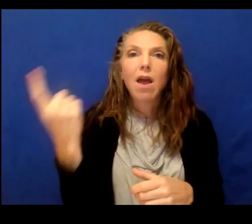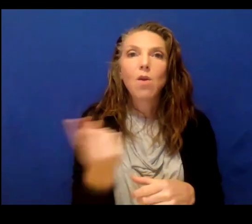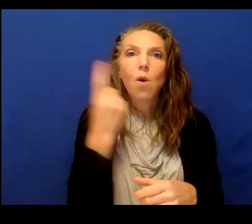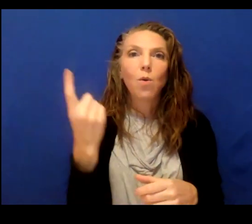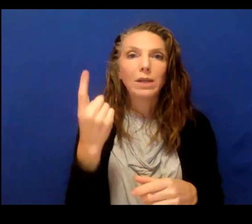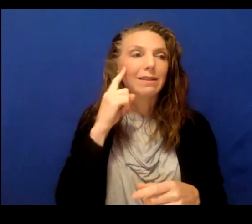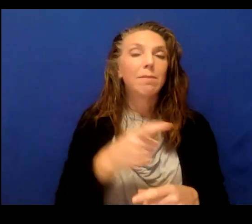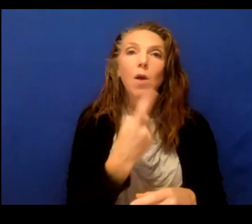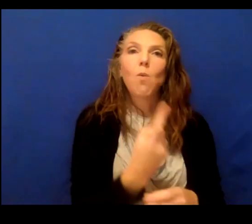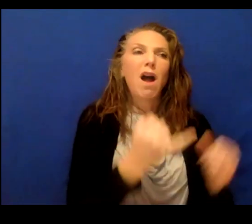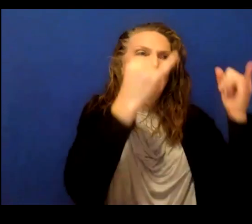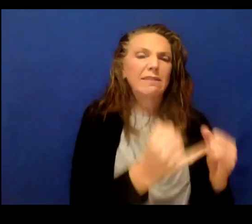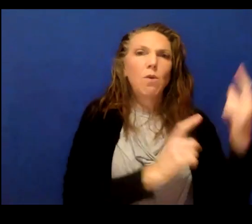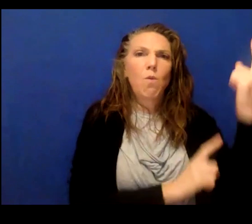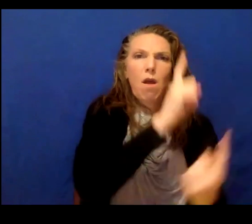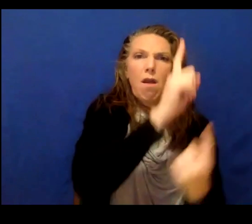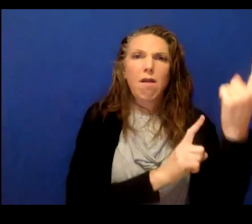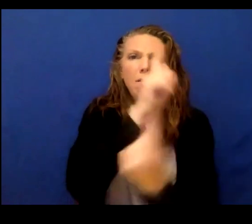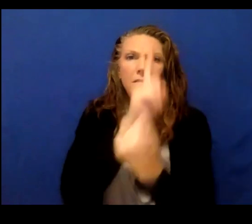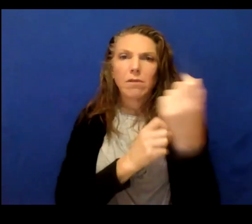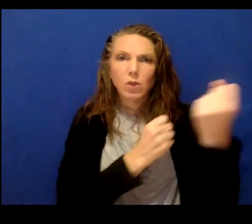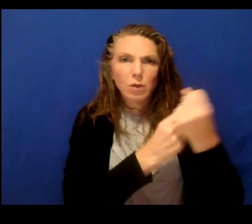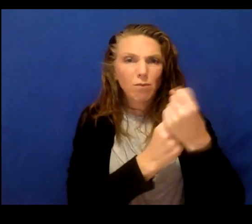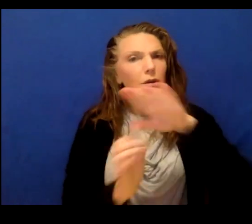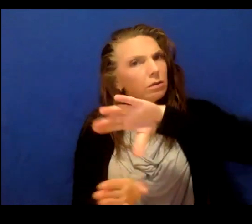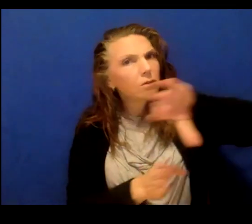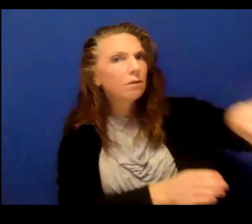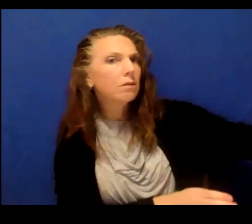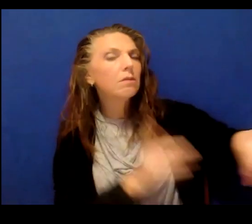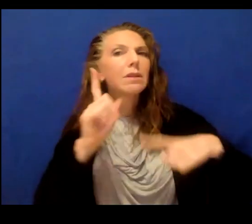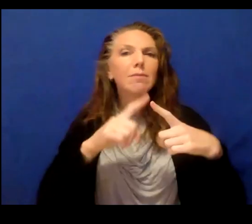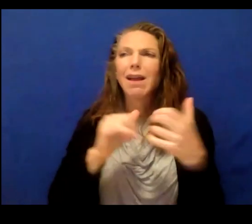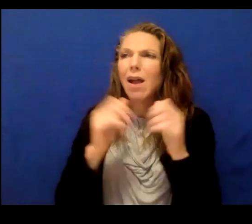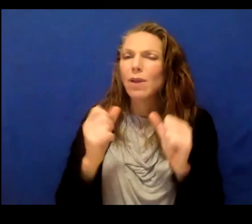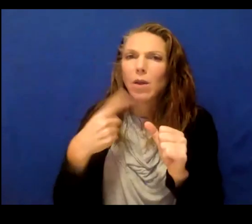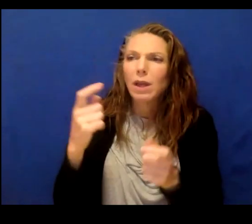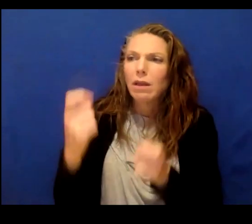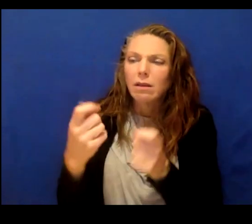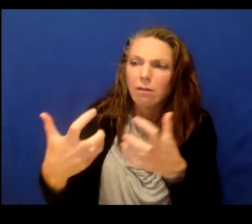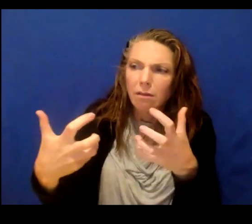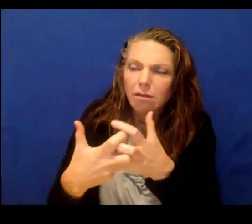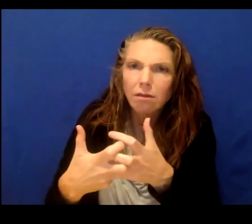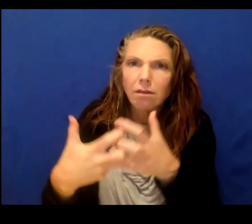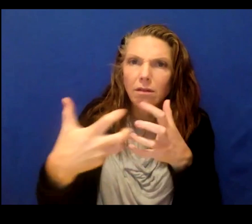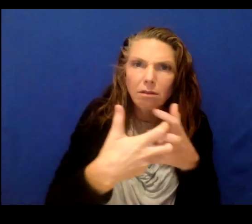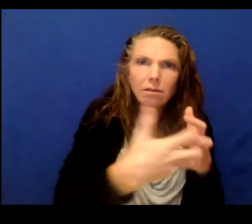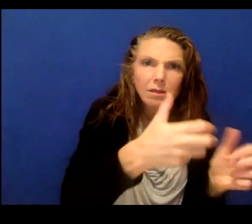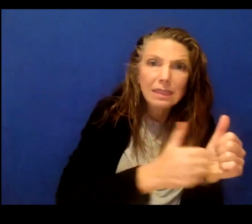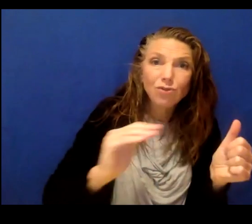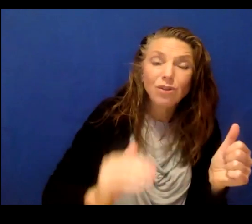most individualized support that we can offer, really thinking through adaptations, modifications, and if there